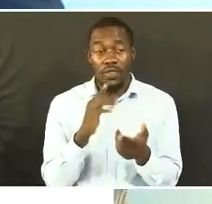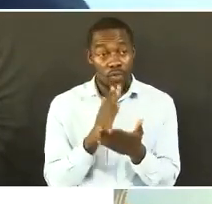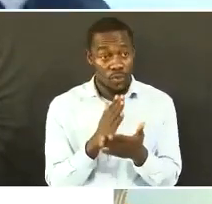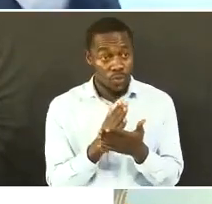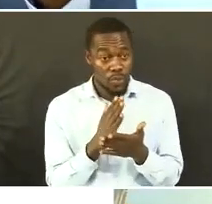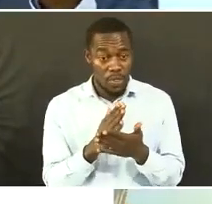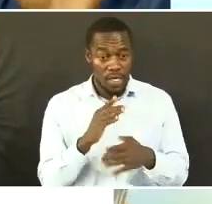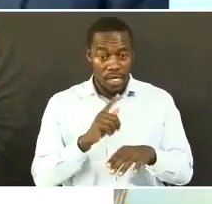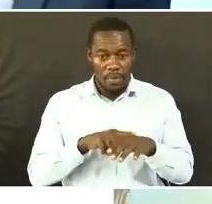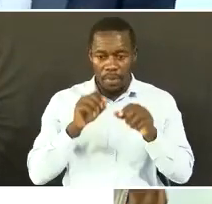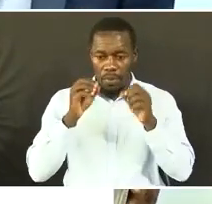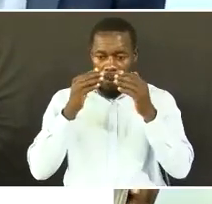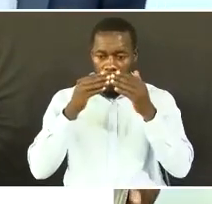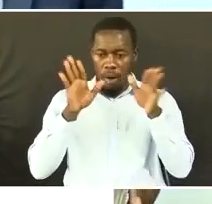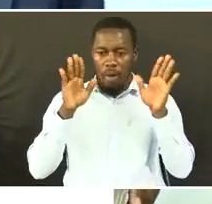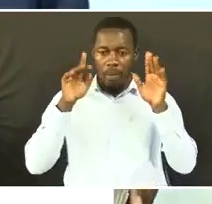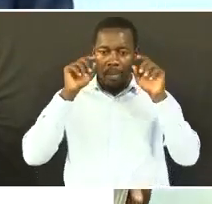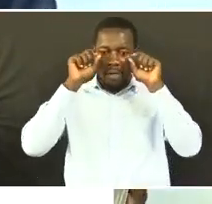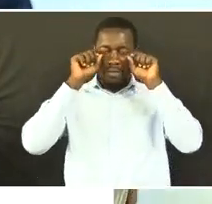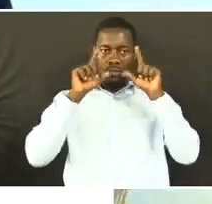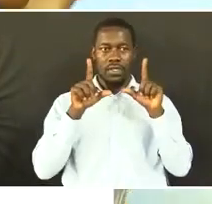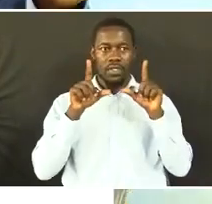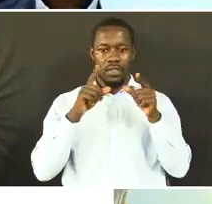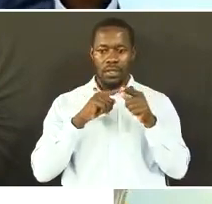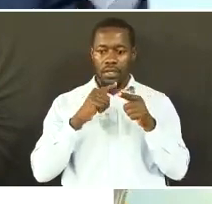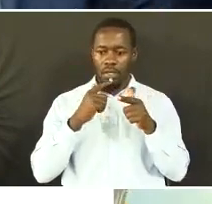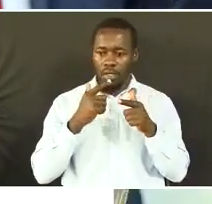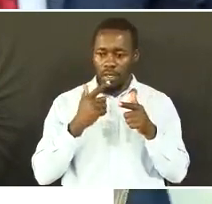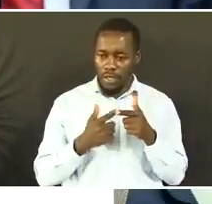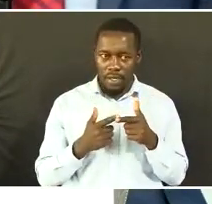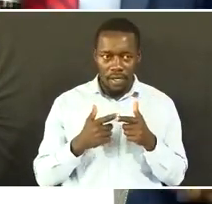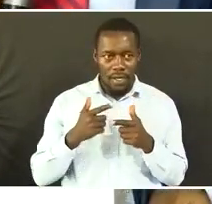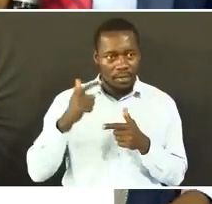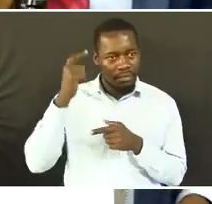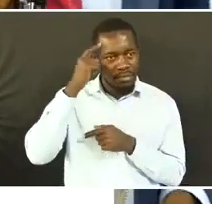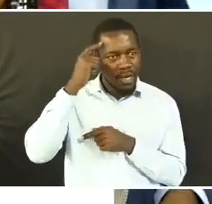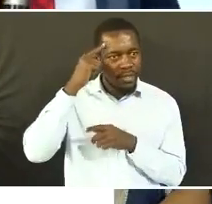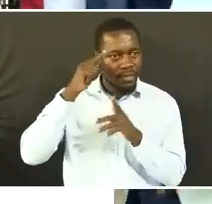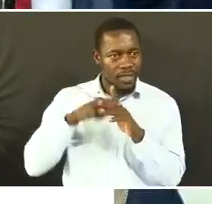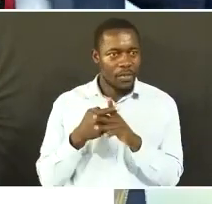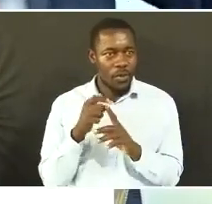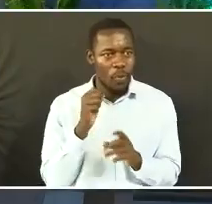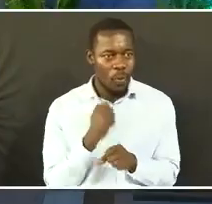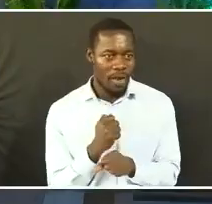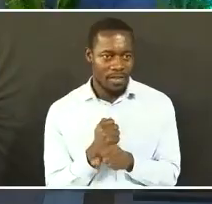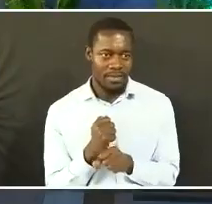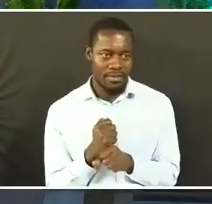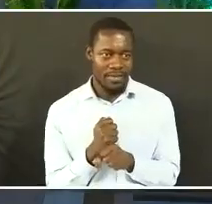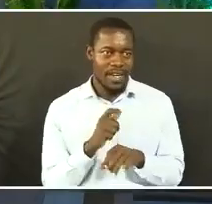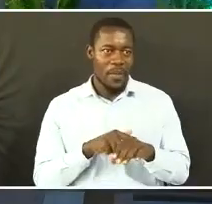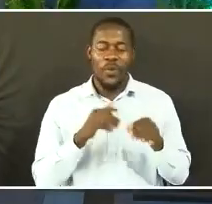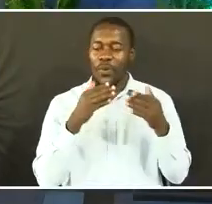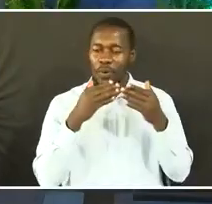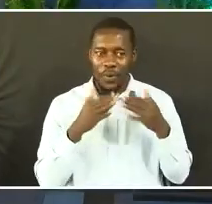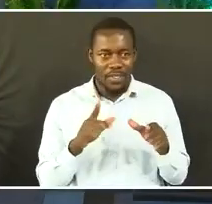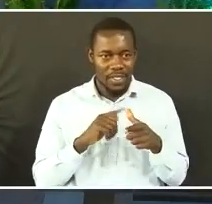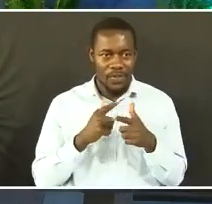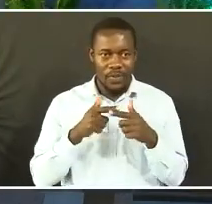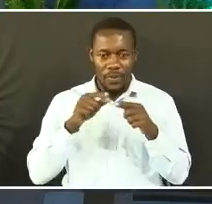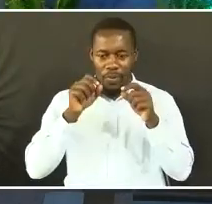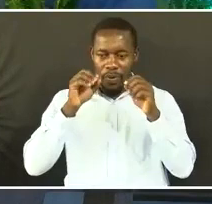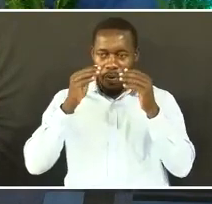breeds inattention. But I want to take comfort in the fact that repetition deepens impression.